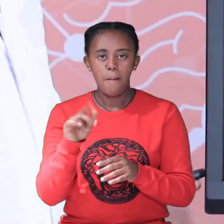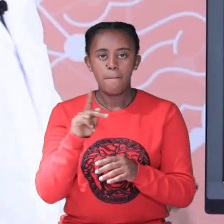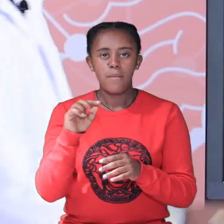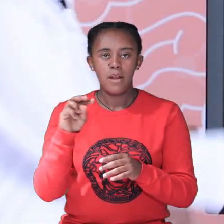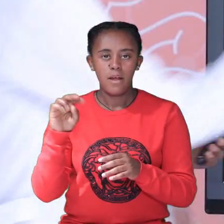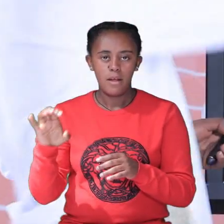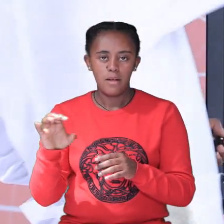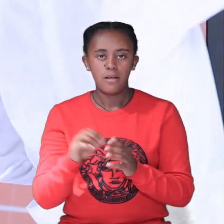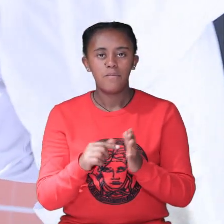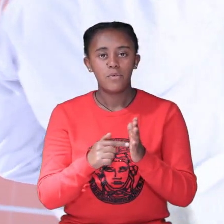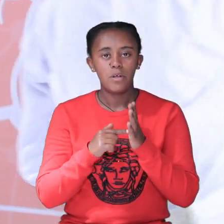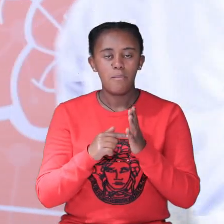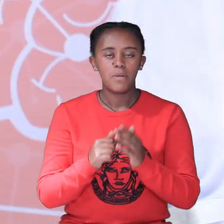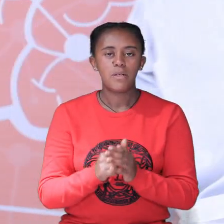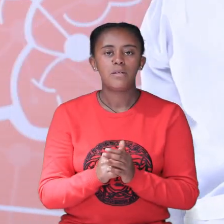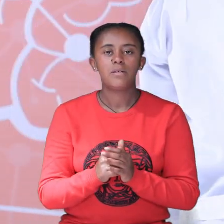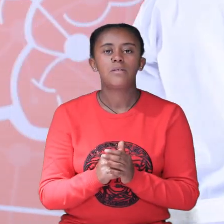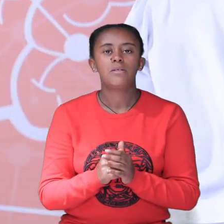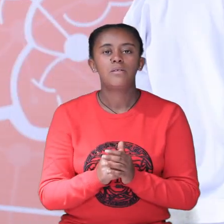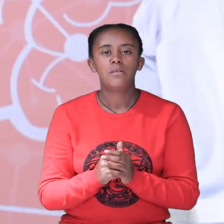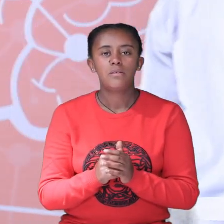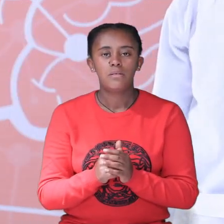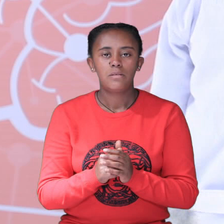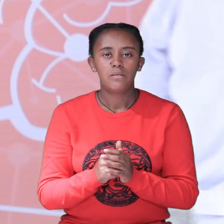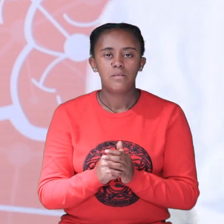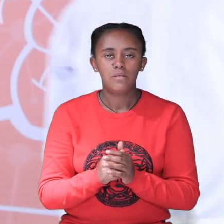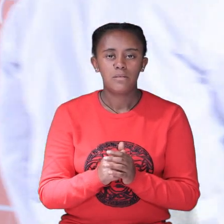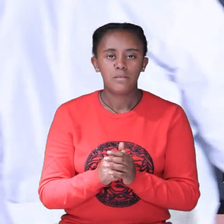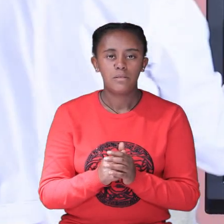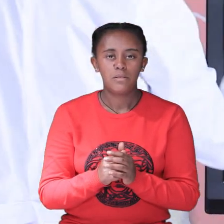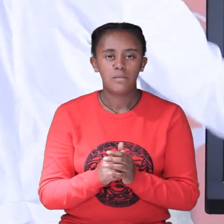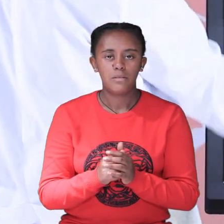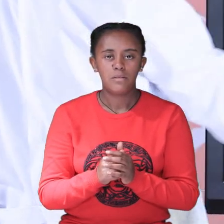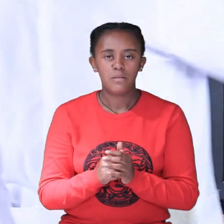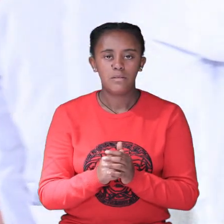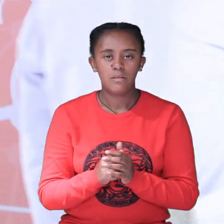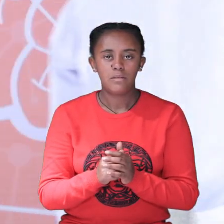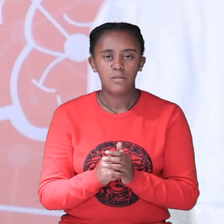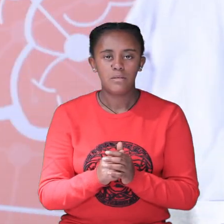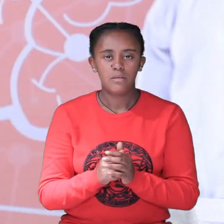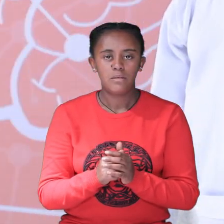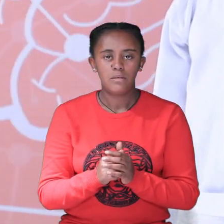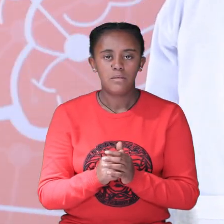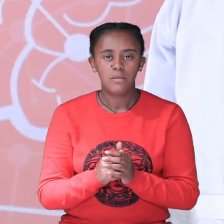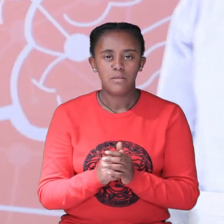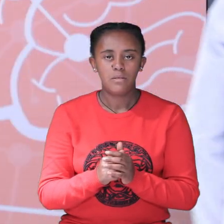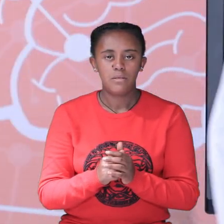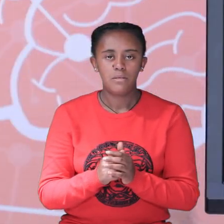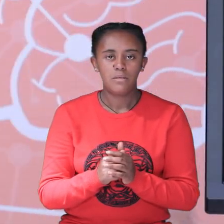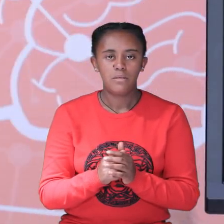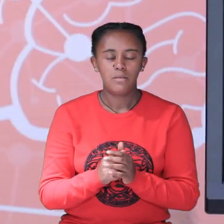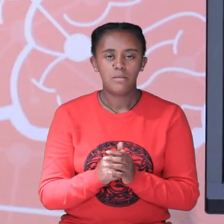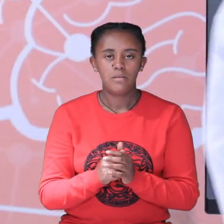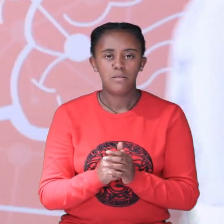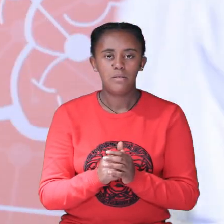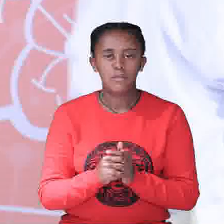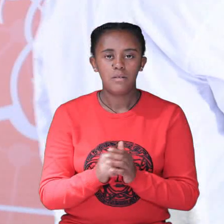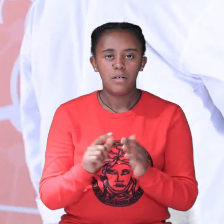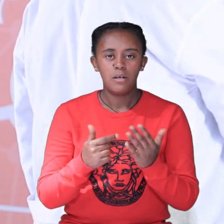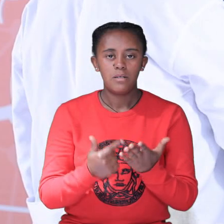the incident ray, reflected ray, and normal to the reflecting surface at the point of incidence